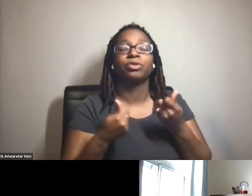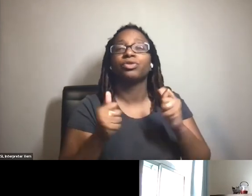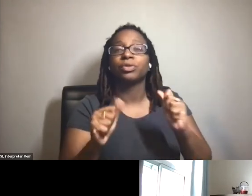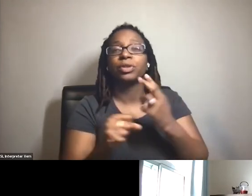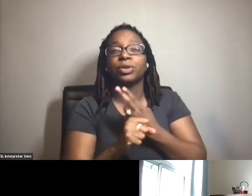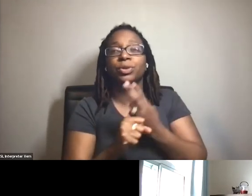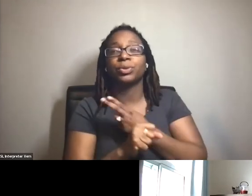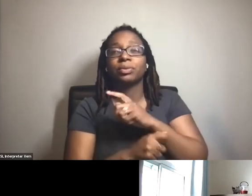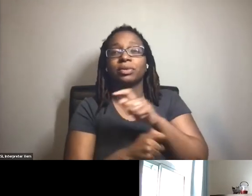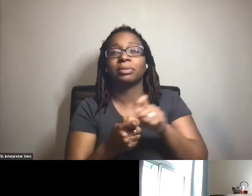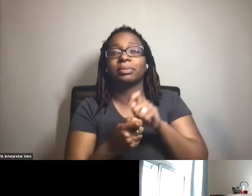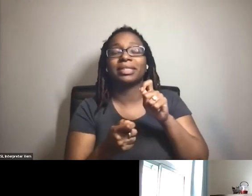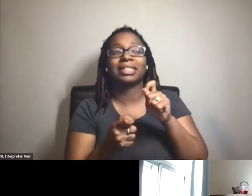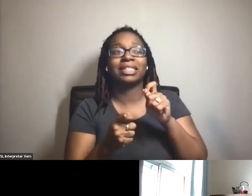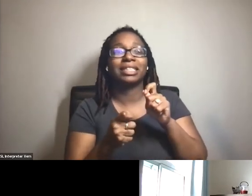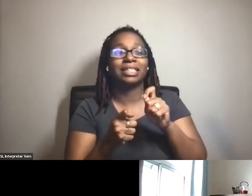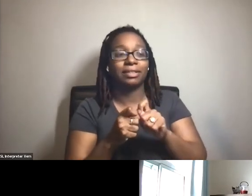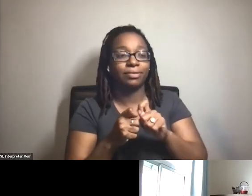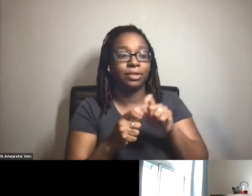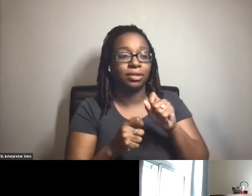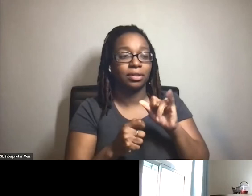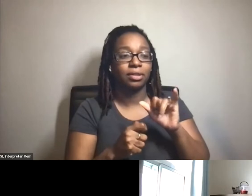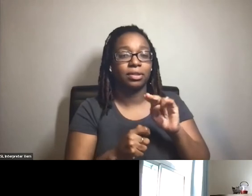specific synth effects that are able to be